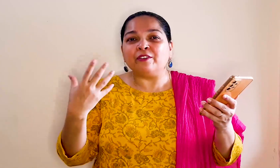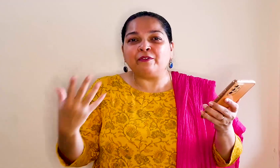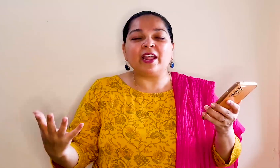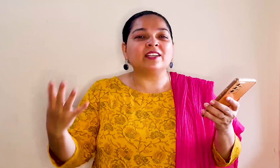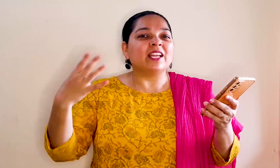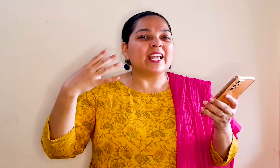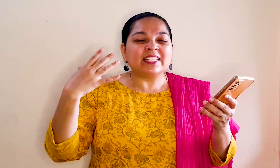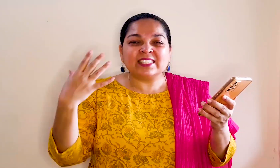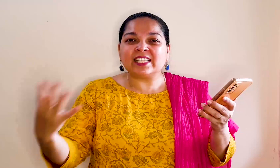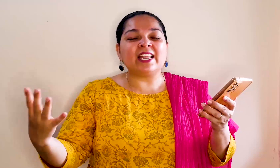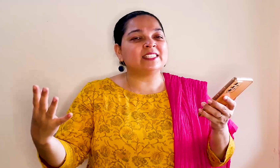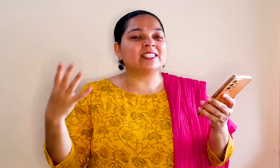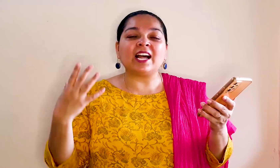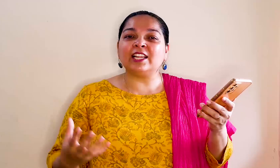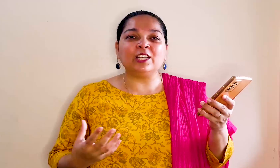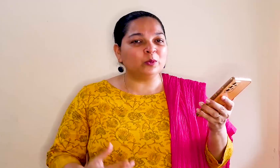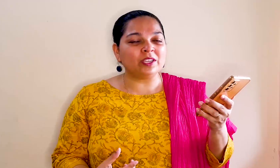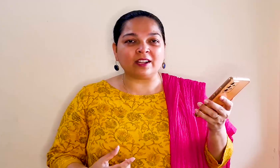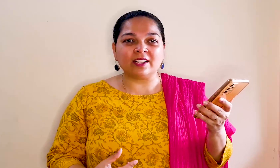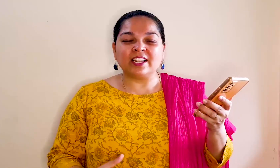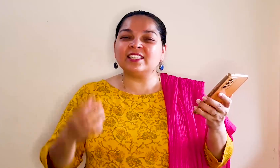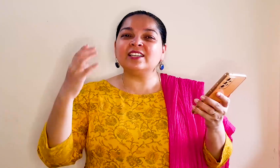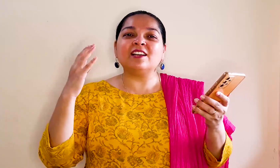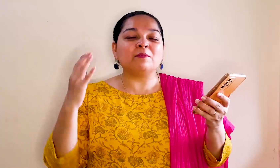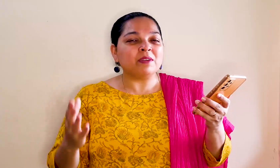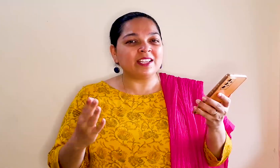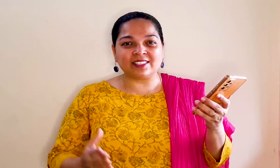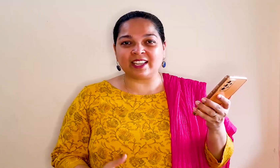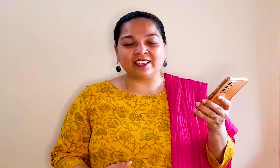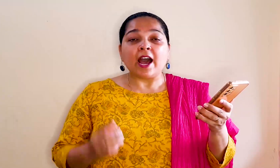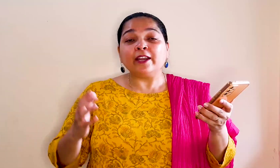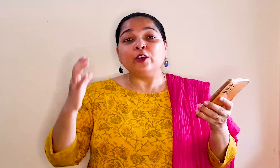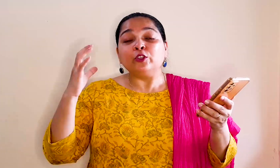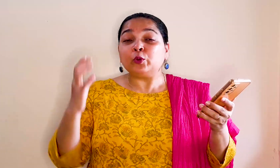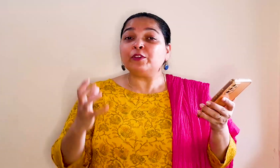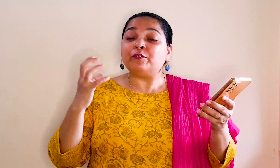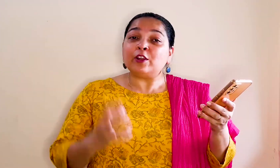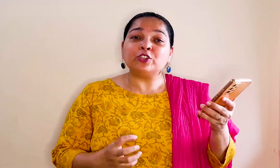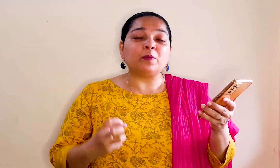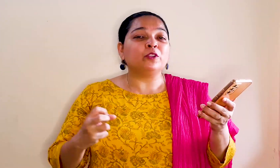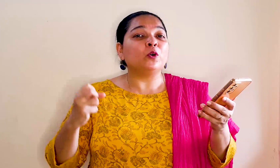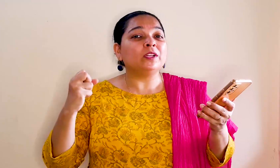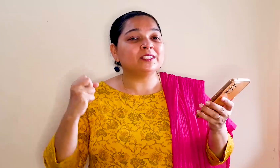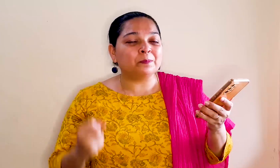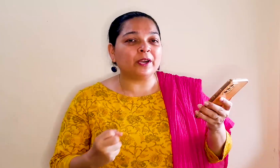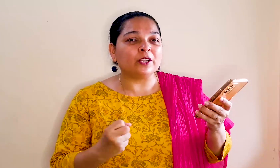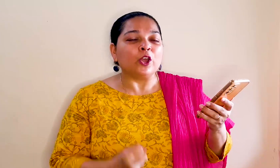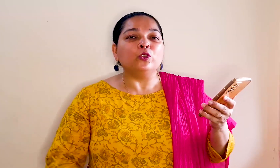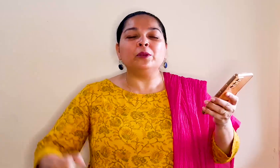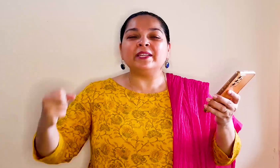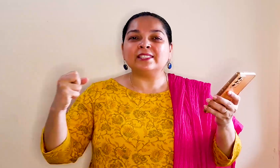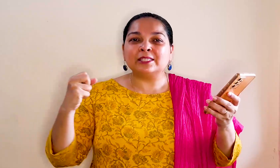will reflect excellence. Hallelujah. Isn't it amazing? And through the fellowship of the Holy